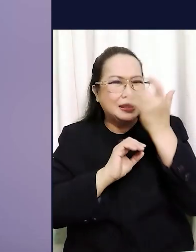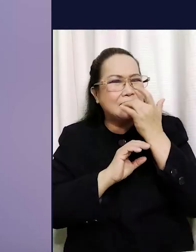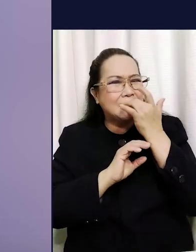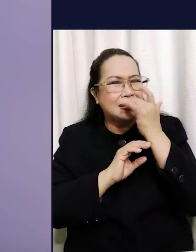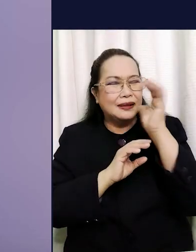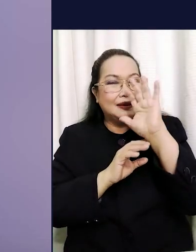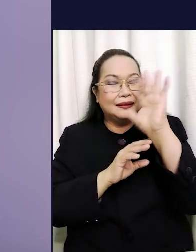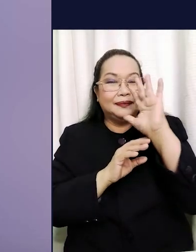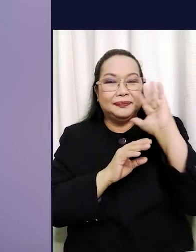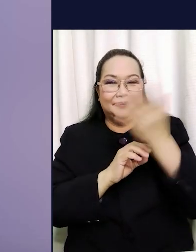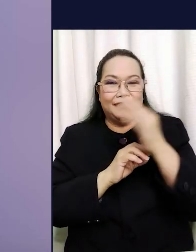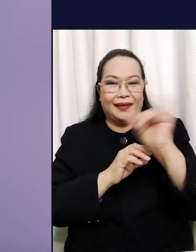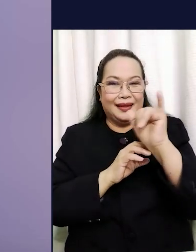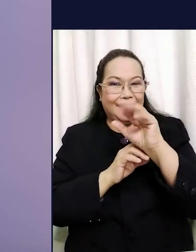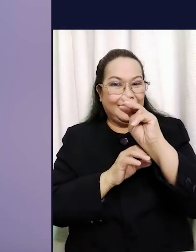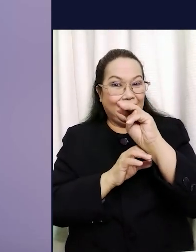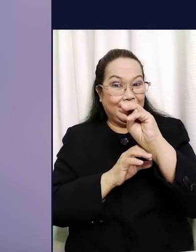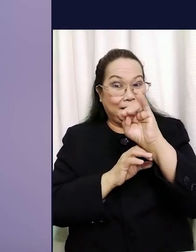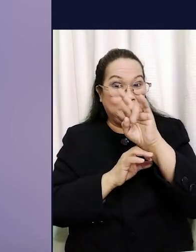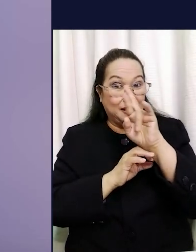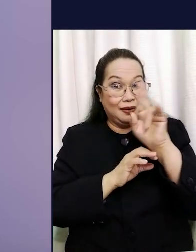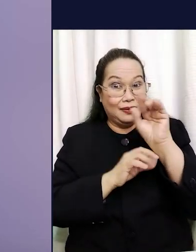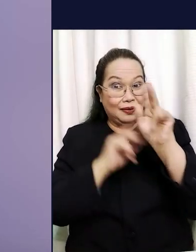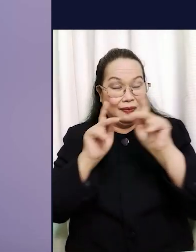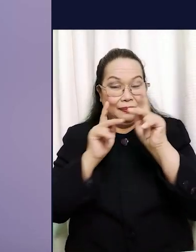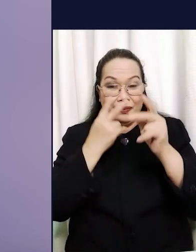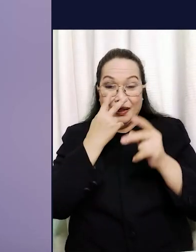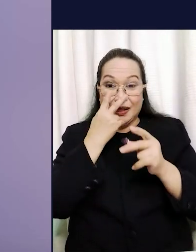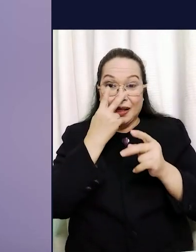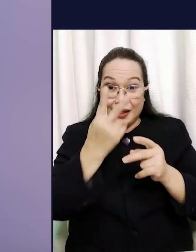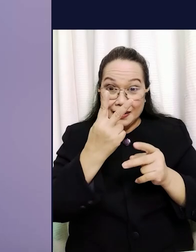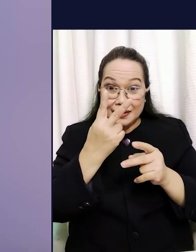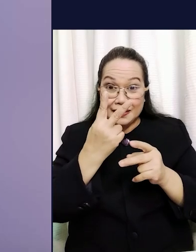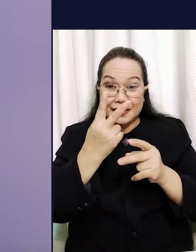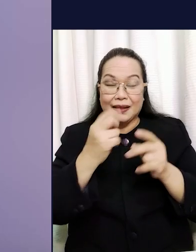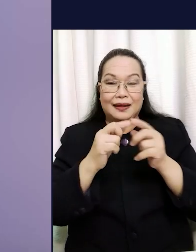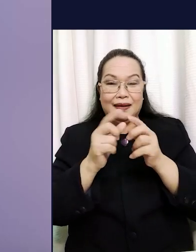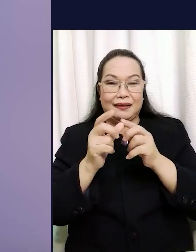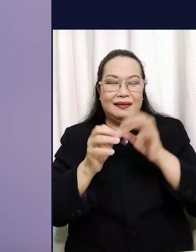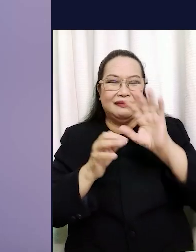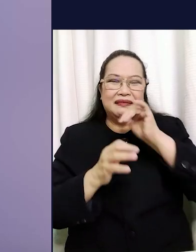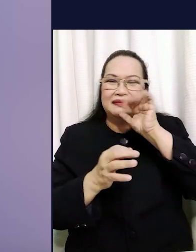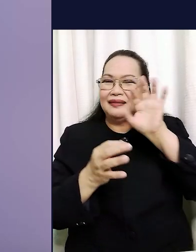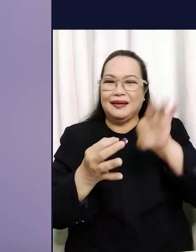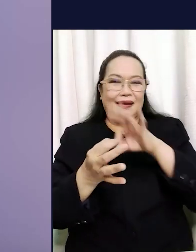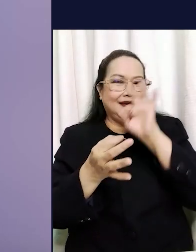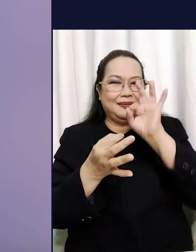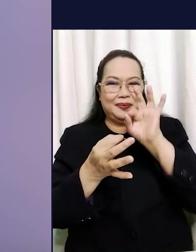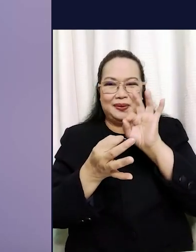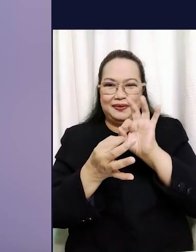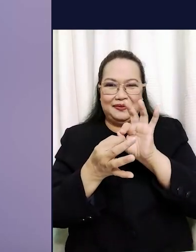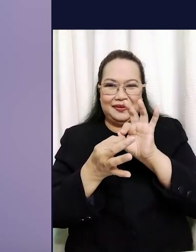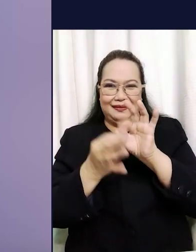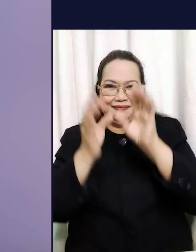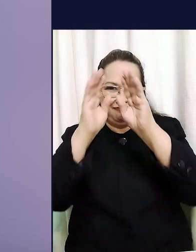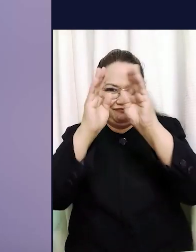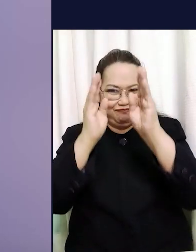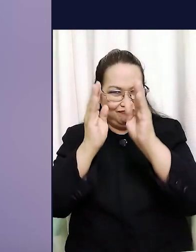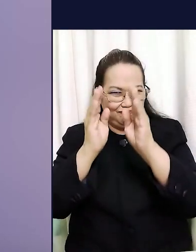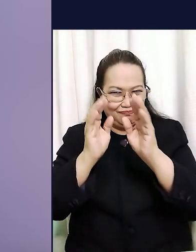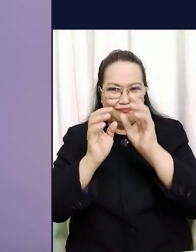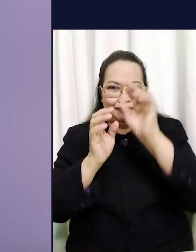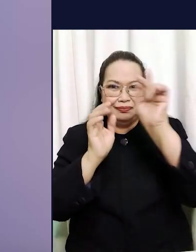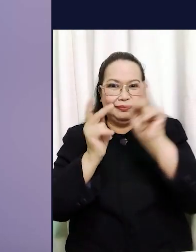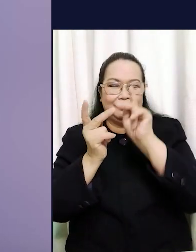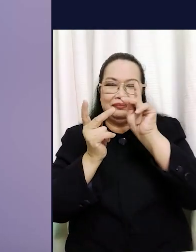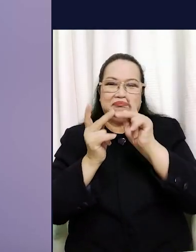It might be better translated with a partial accuracy. yun ho ang isang